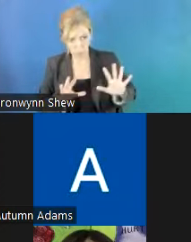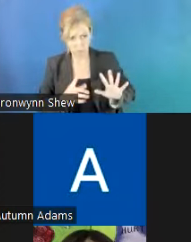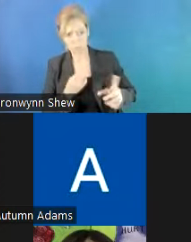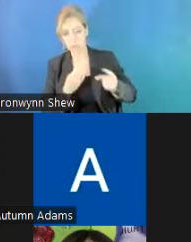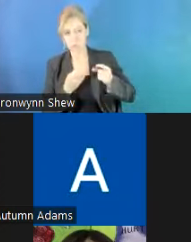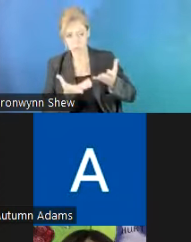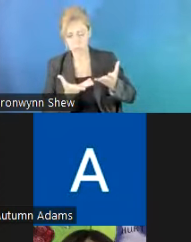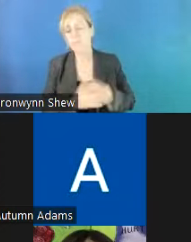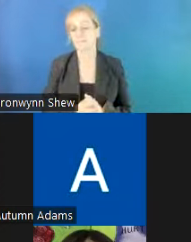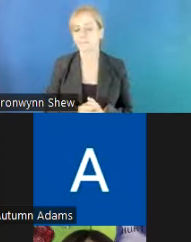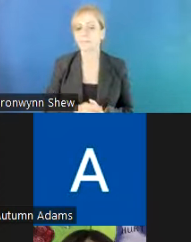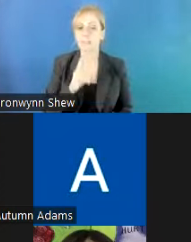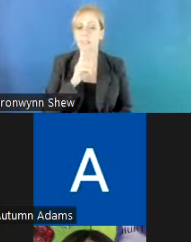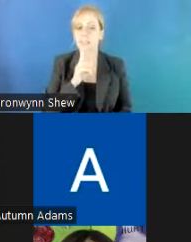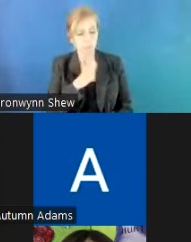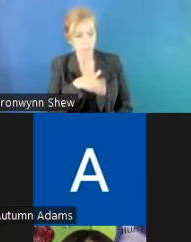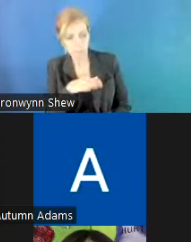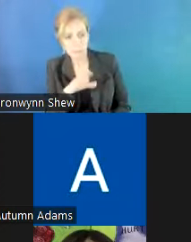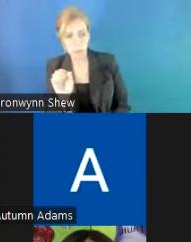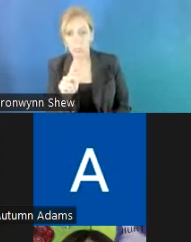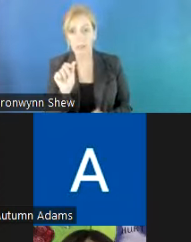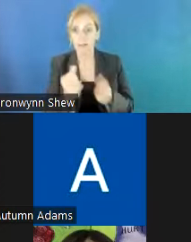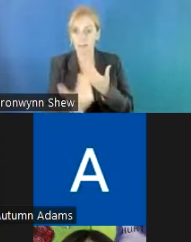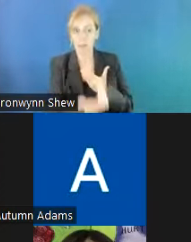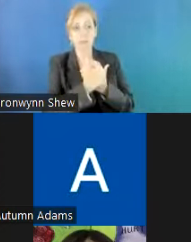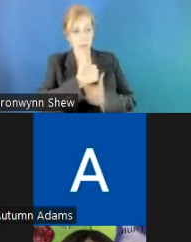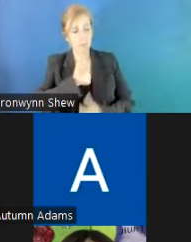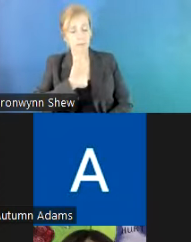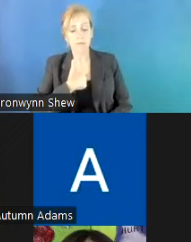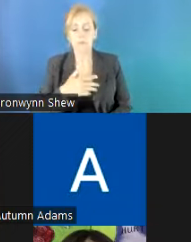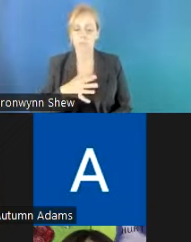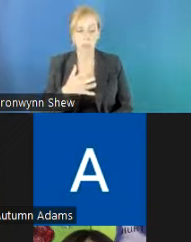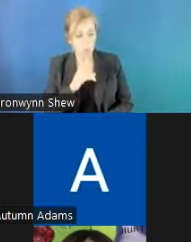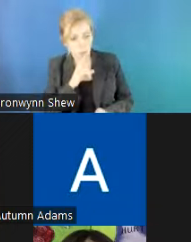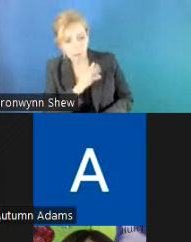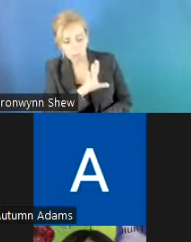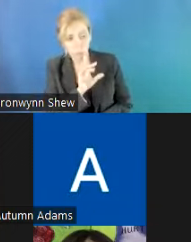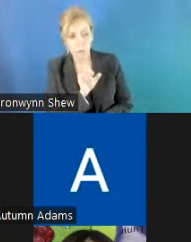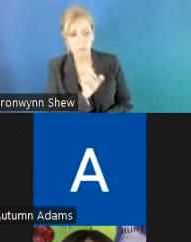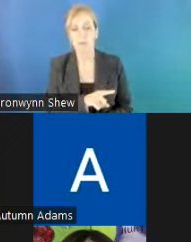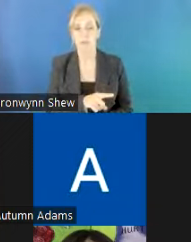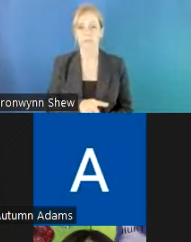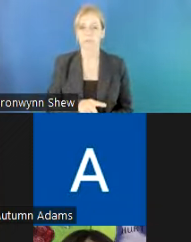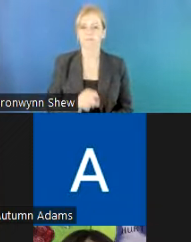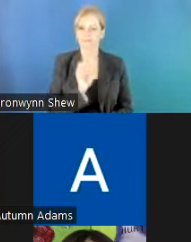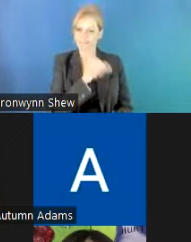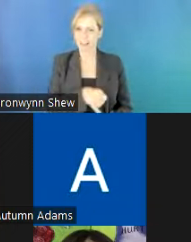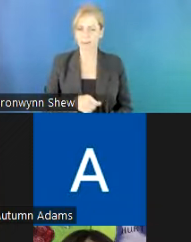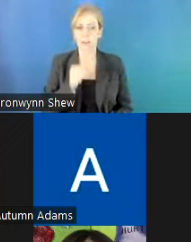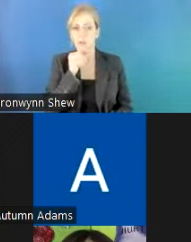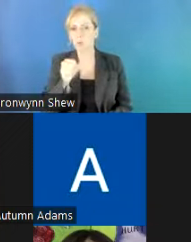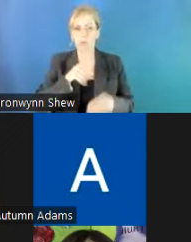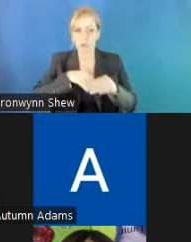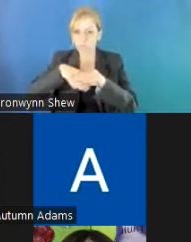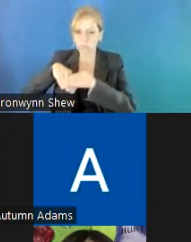It's okay to interrupt me. I want to answer your questions. Don't just keep talking just to get it over with. It's best to ask them, are